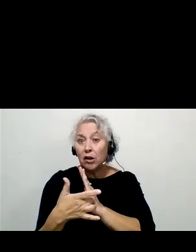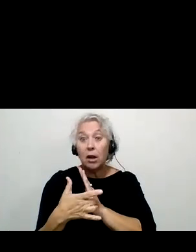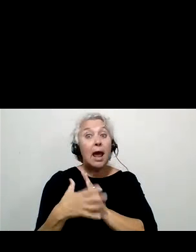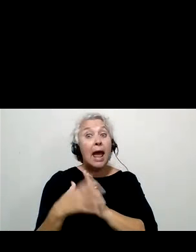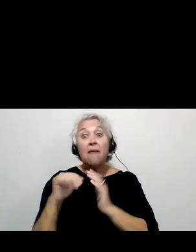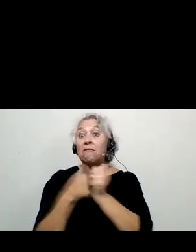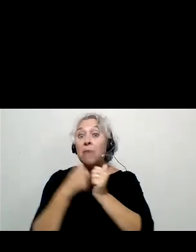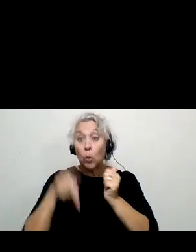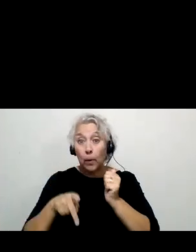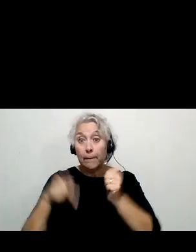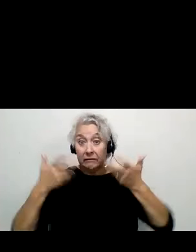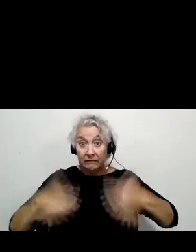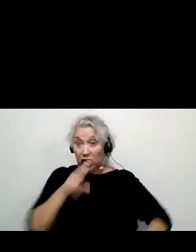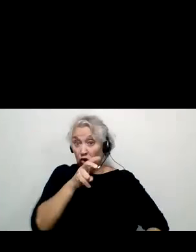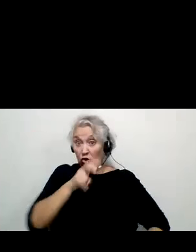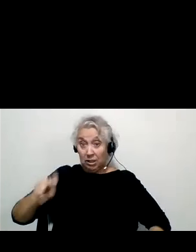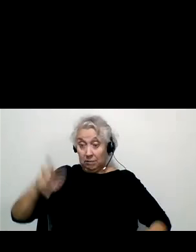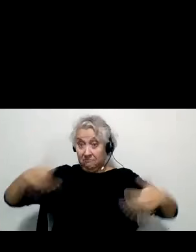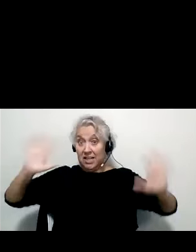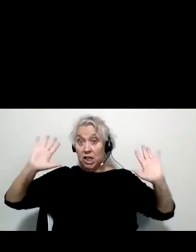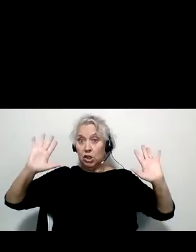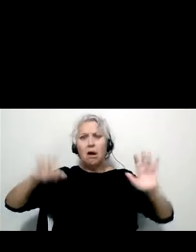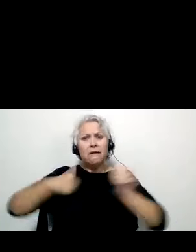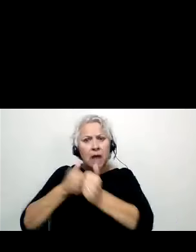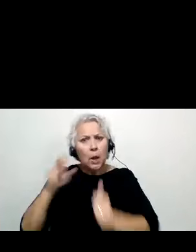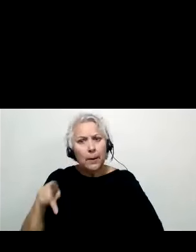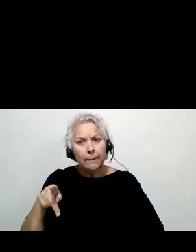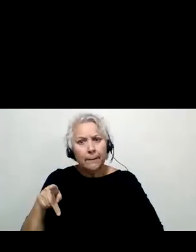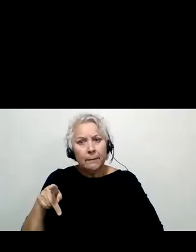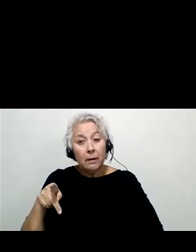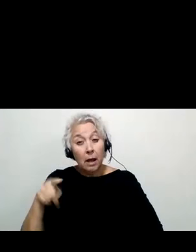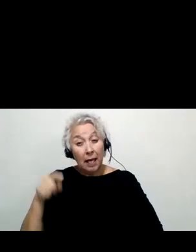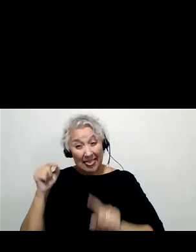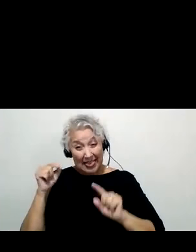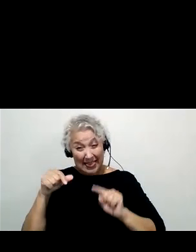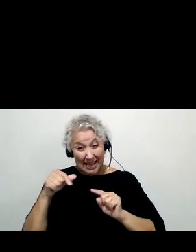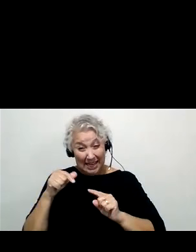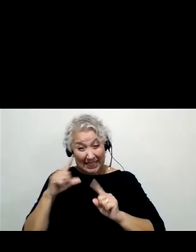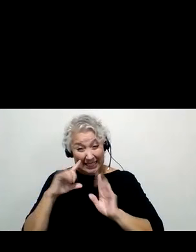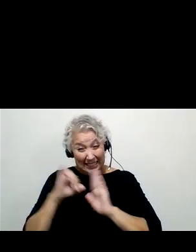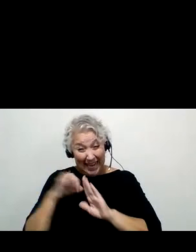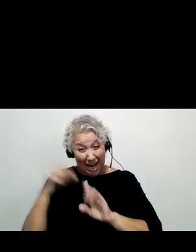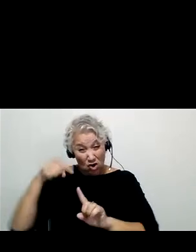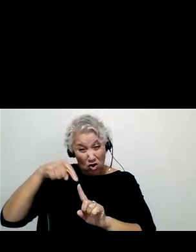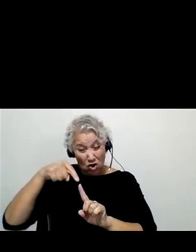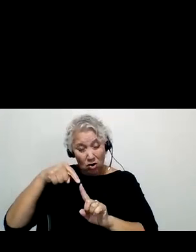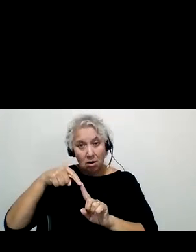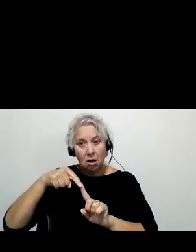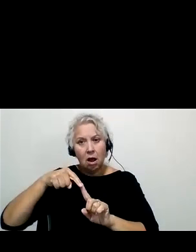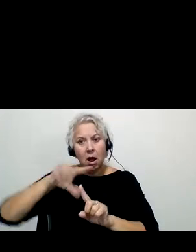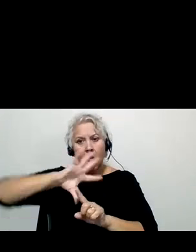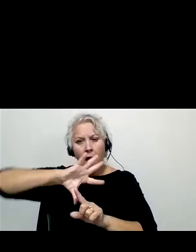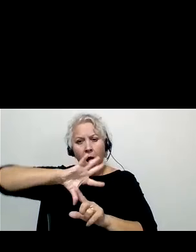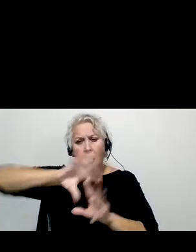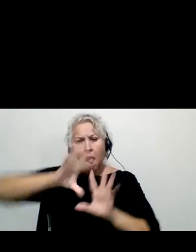follow-up after transition takes place. And the intent of this particular indicator is the comprehensive